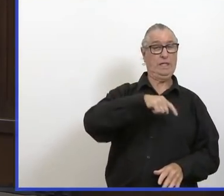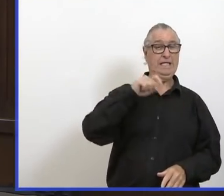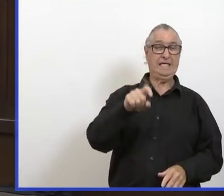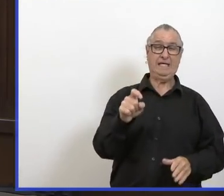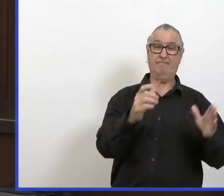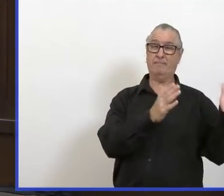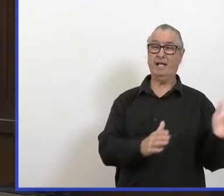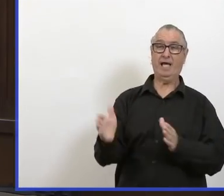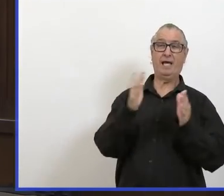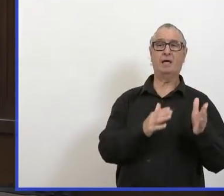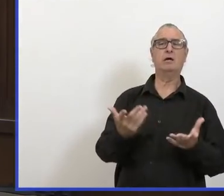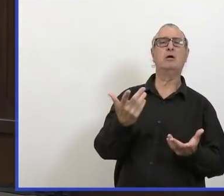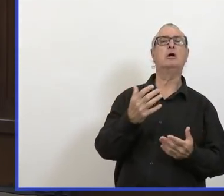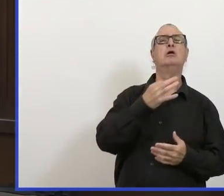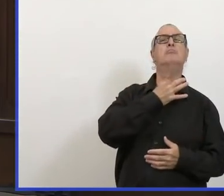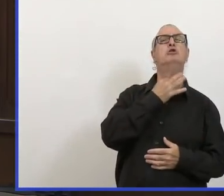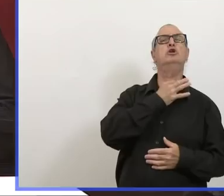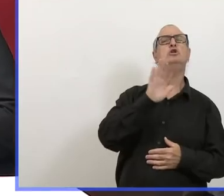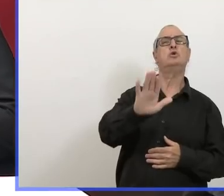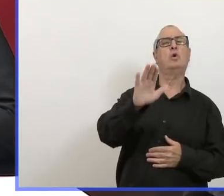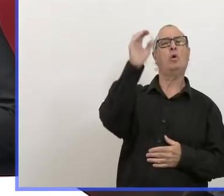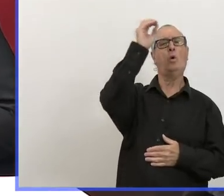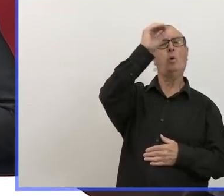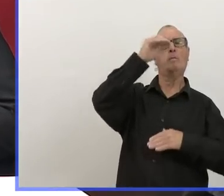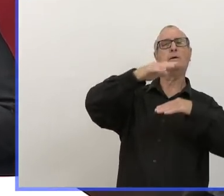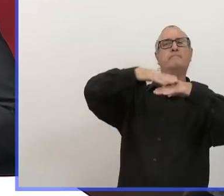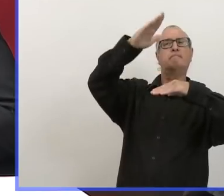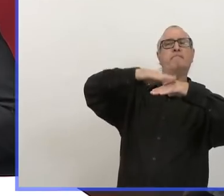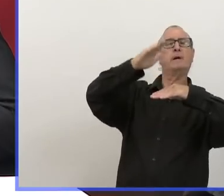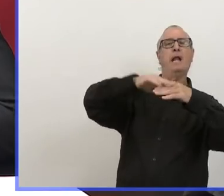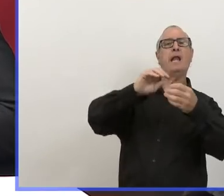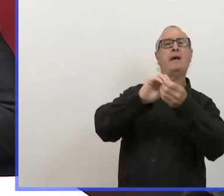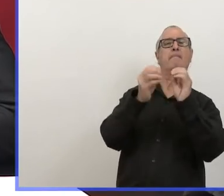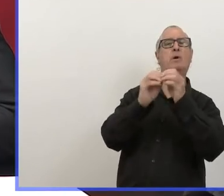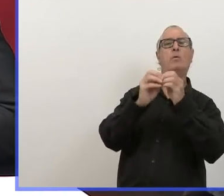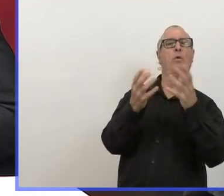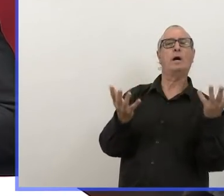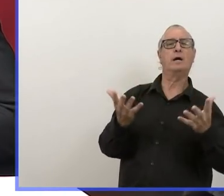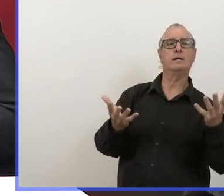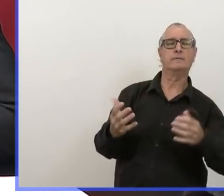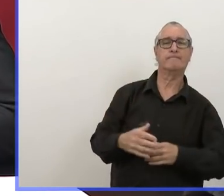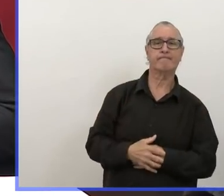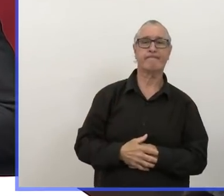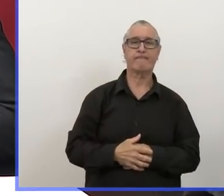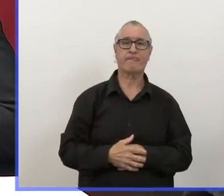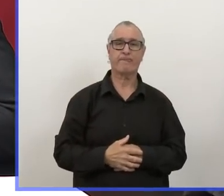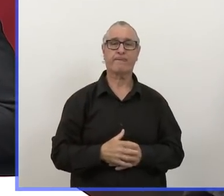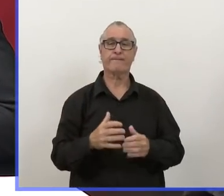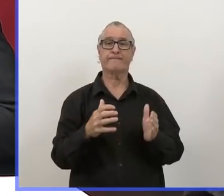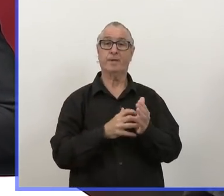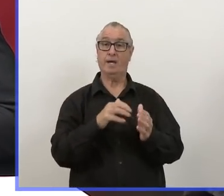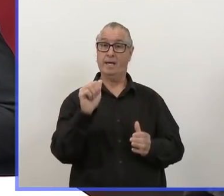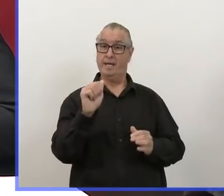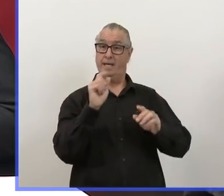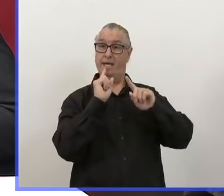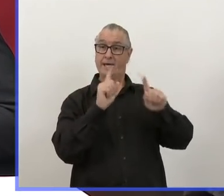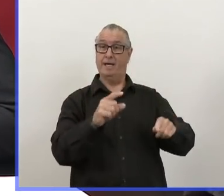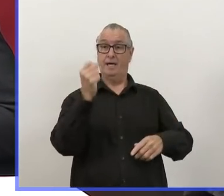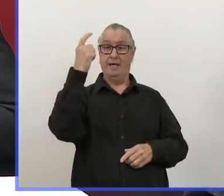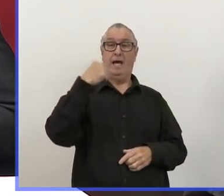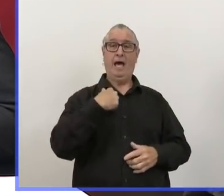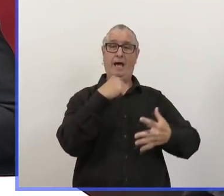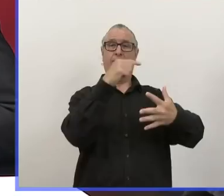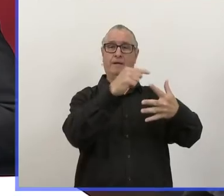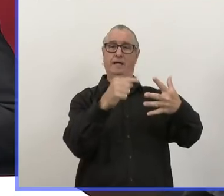number that we need to get to then? Again, that's a challenging question. I think I alluded to a number of variables that could impact that. You know,